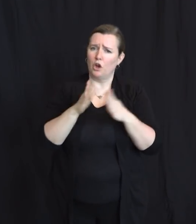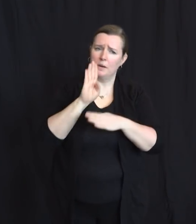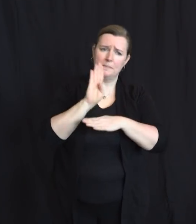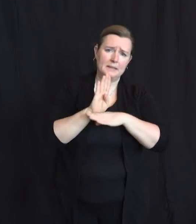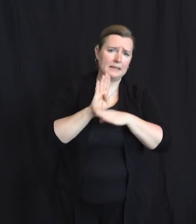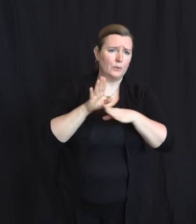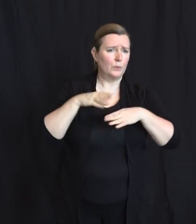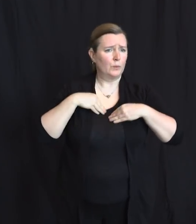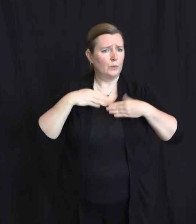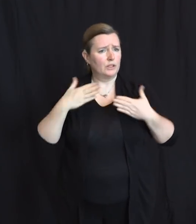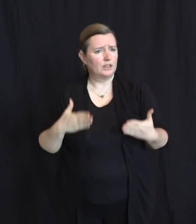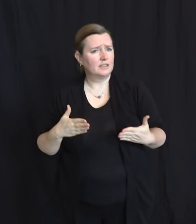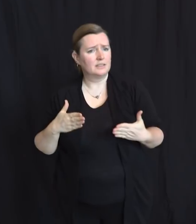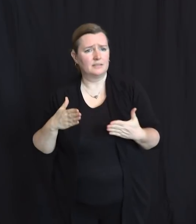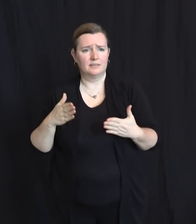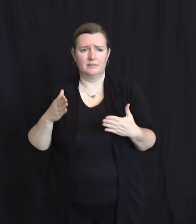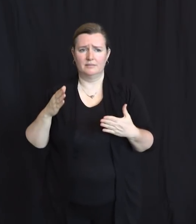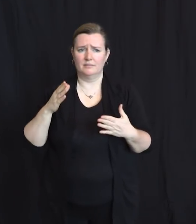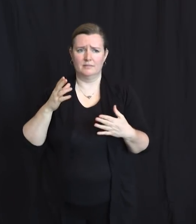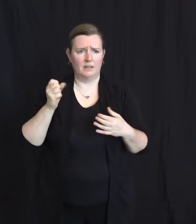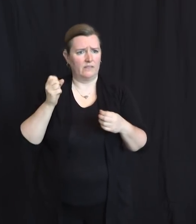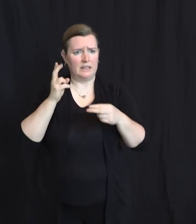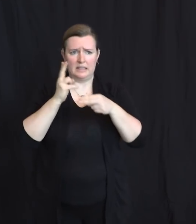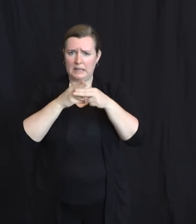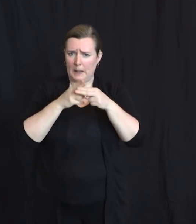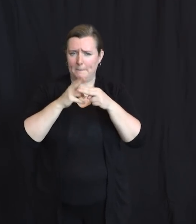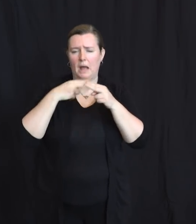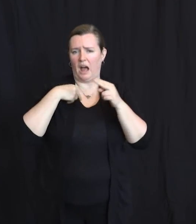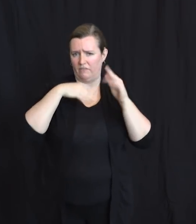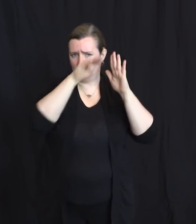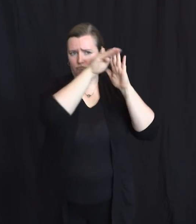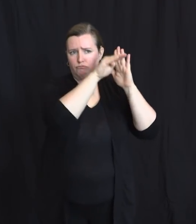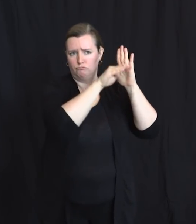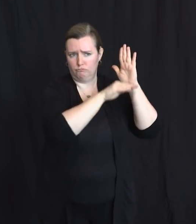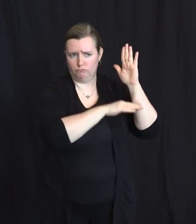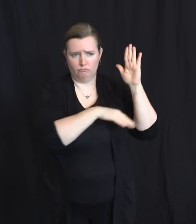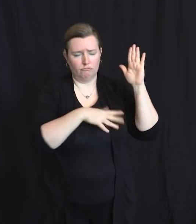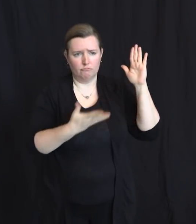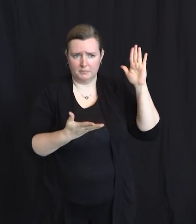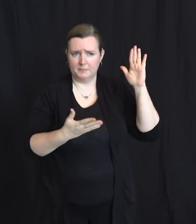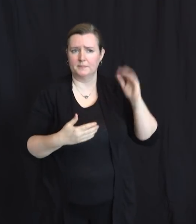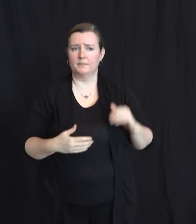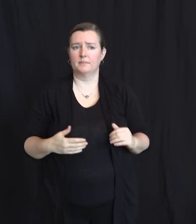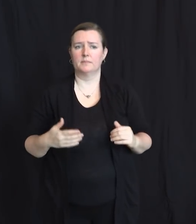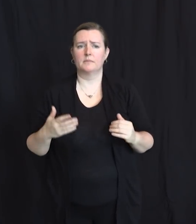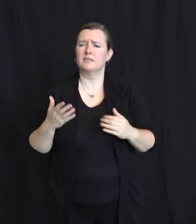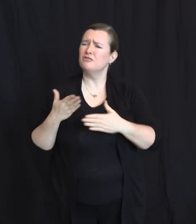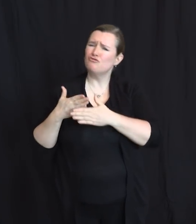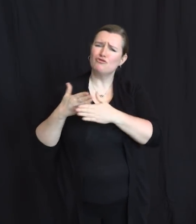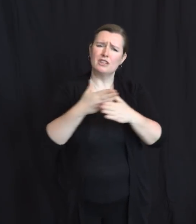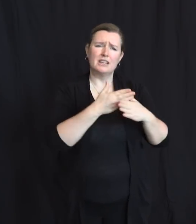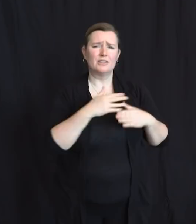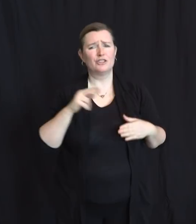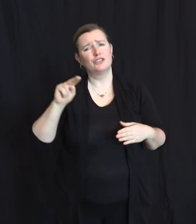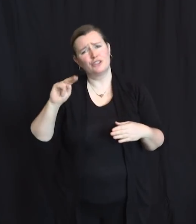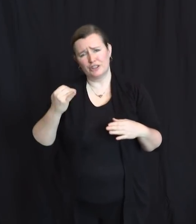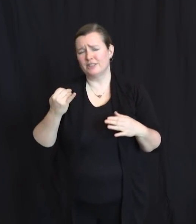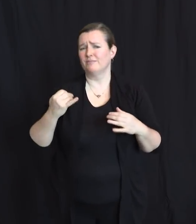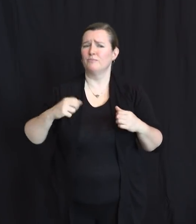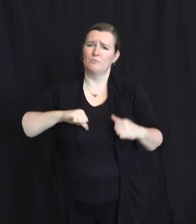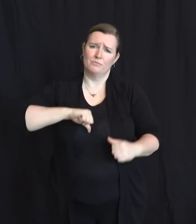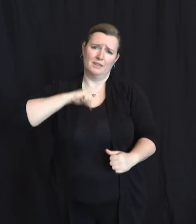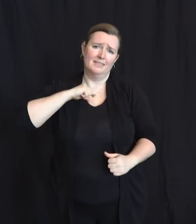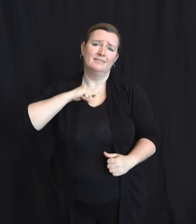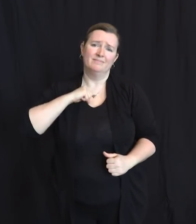highlighted, and everybody who was last night together sharing Jersey pride. I can certainly say for the First Lady,